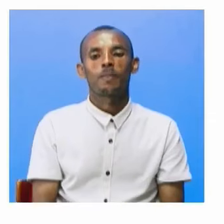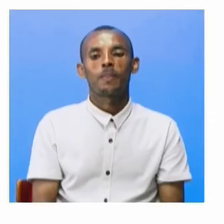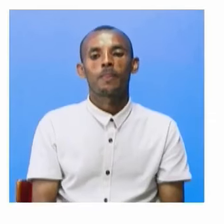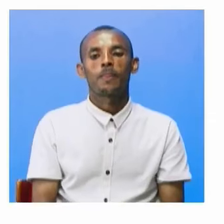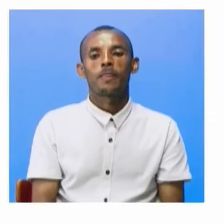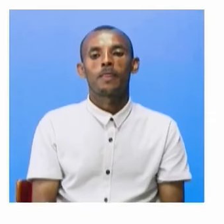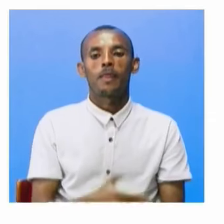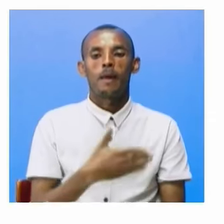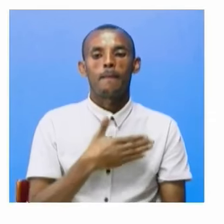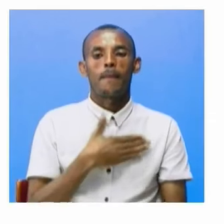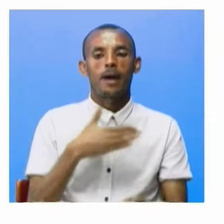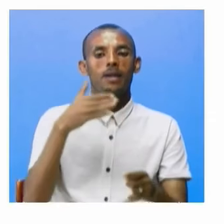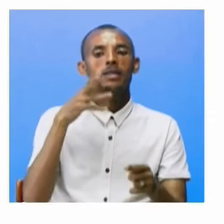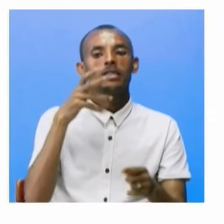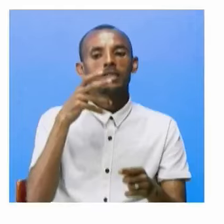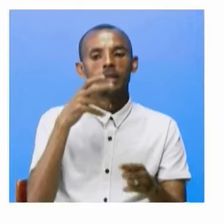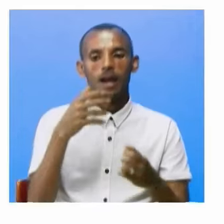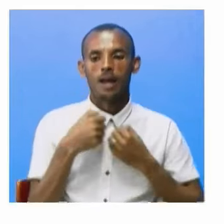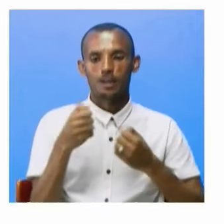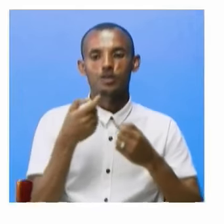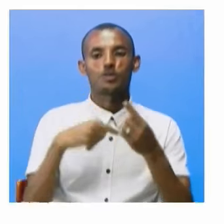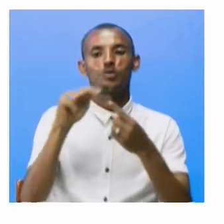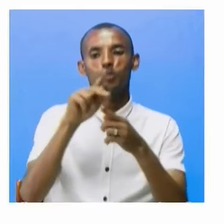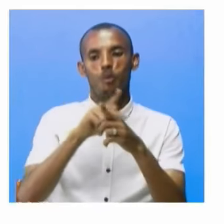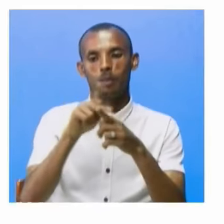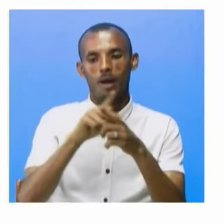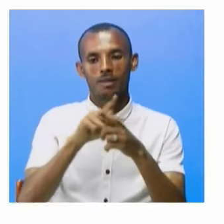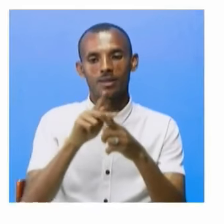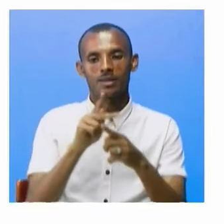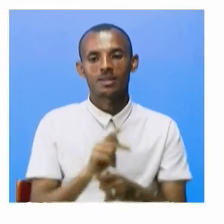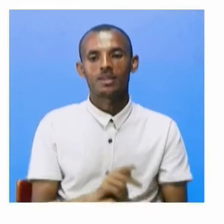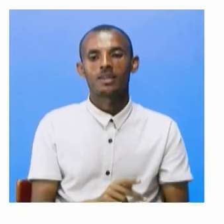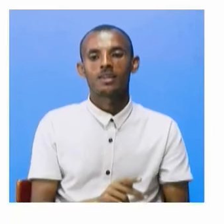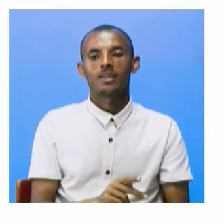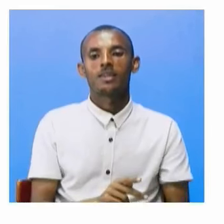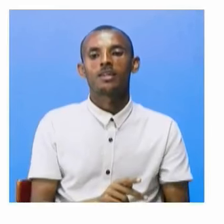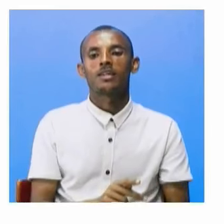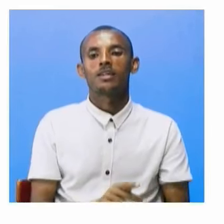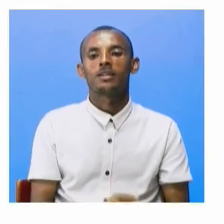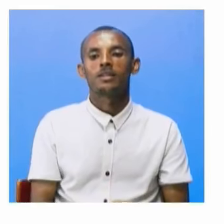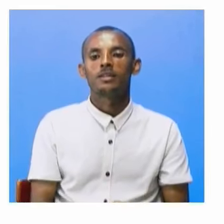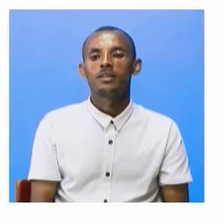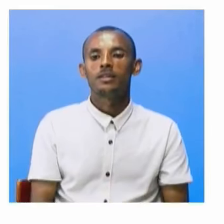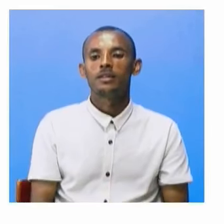My sister has to practice in the gym.